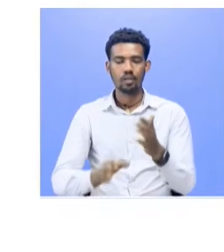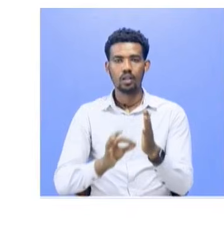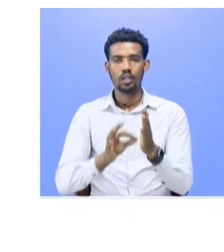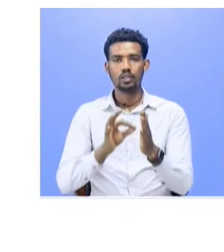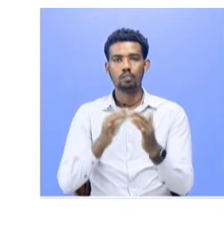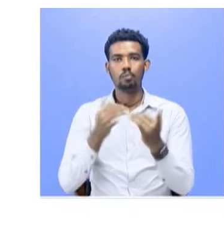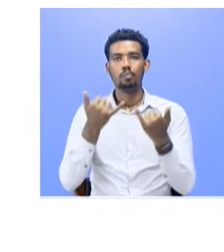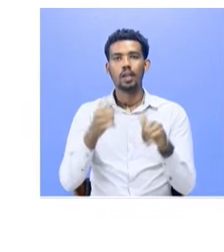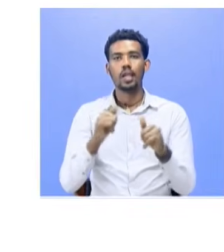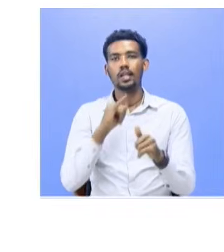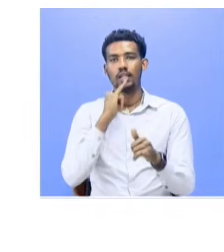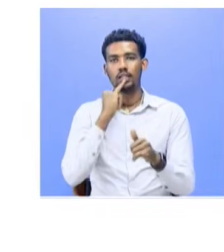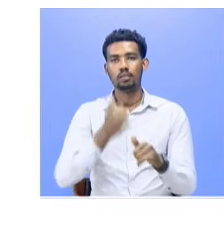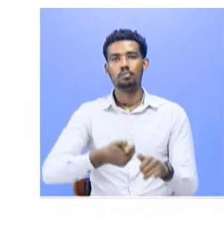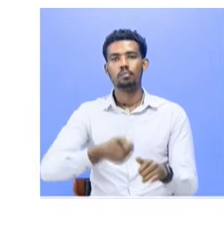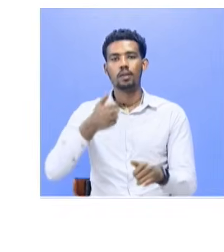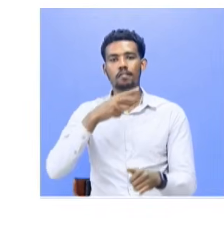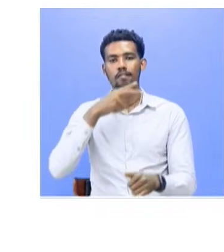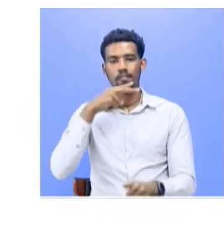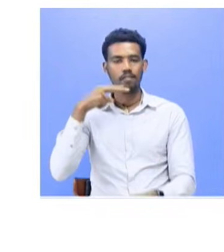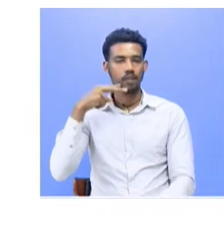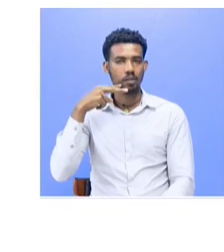can take